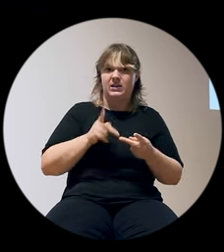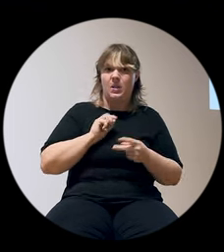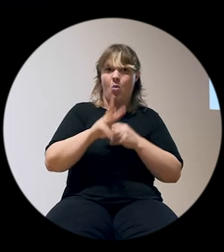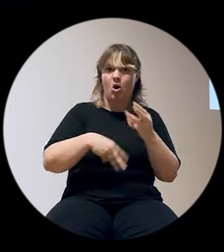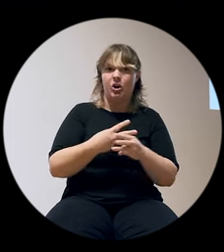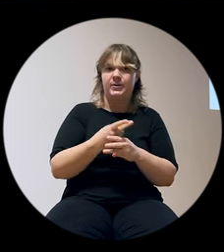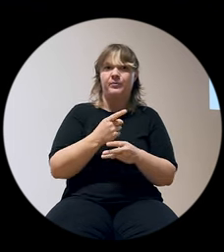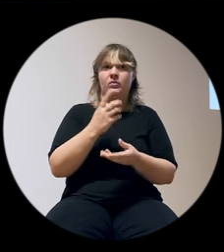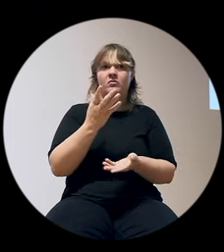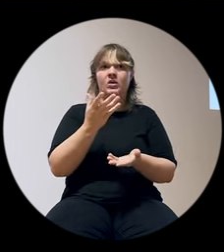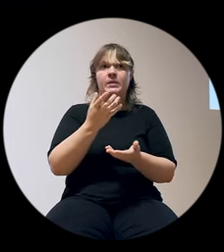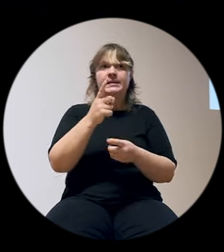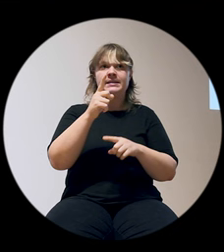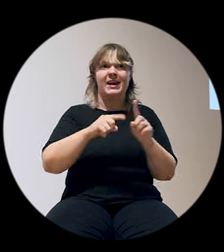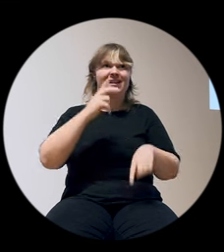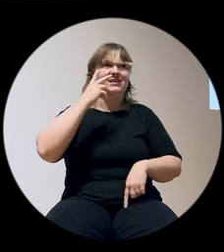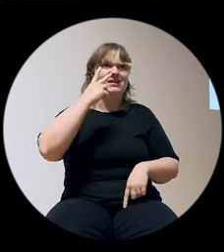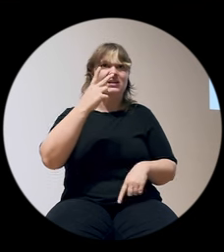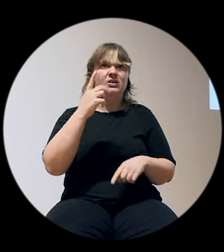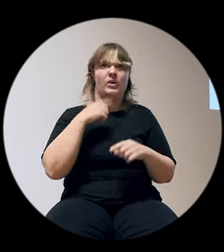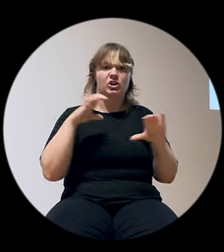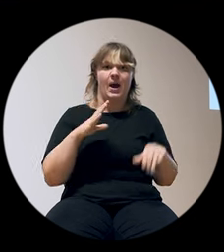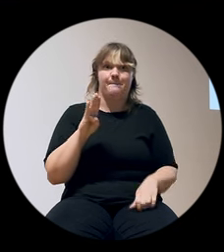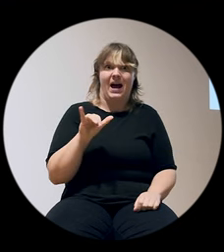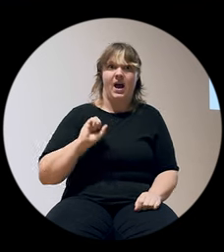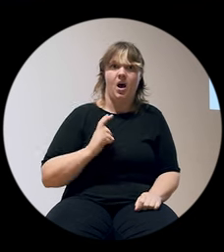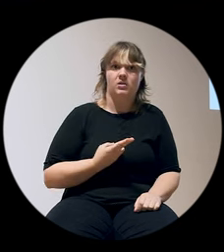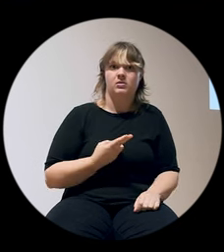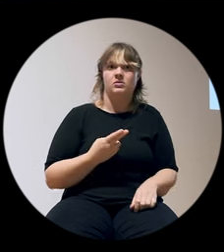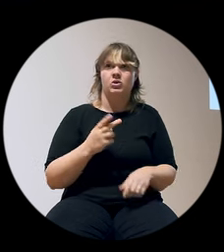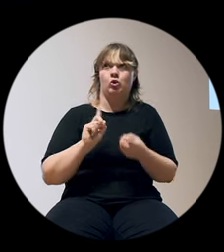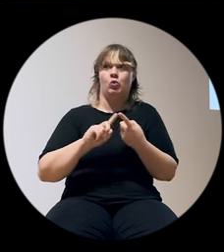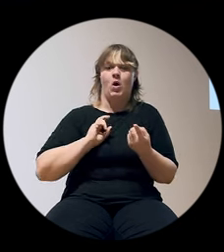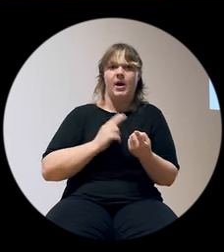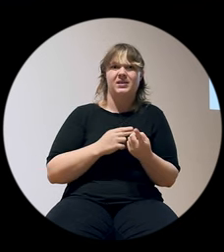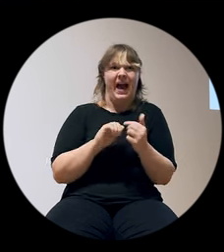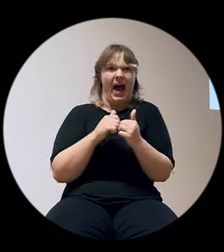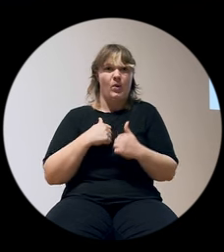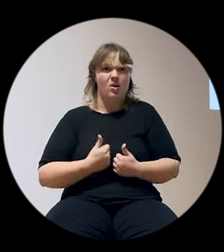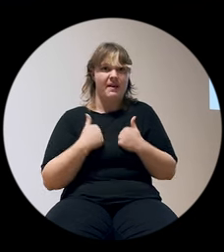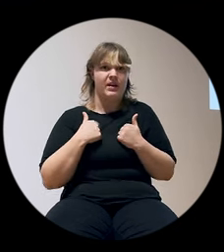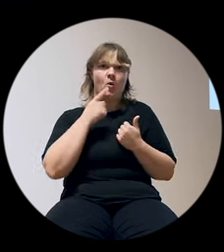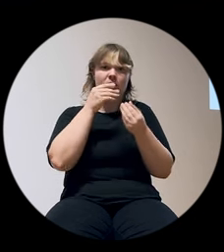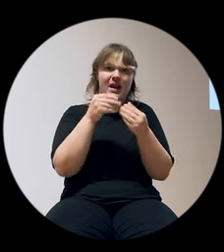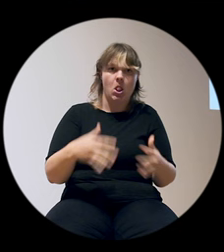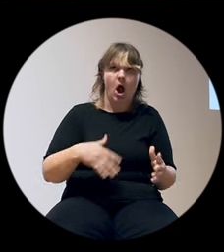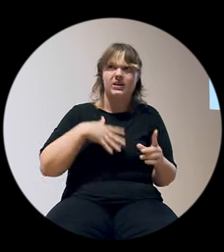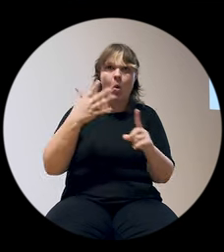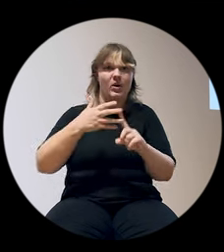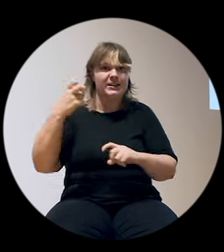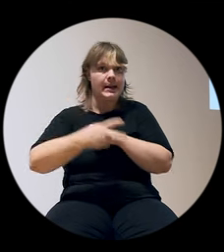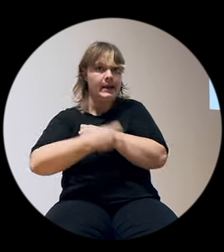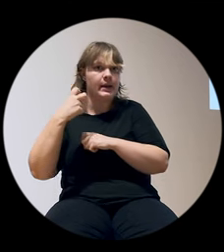and sound of what is done to us and by us, how we are living, what is being lost through our taking. The polar